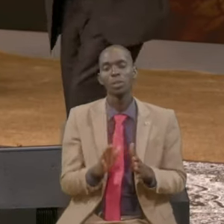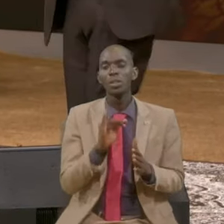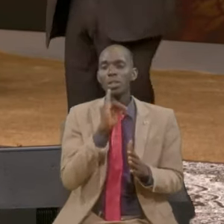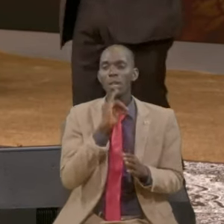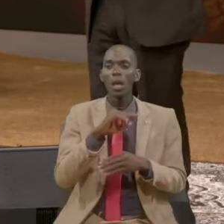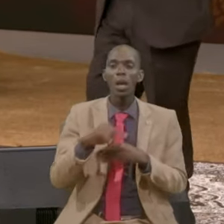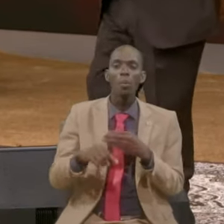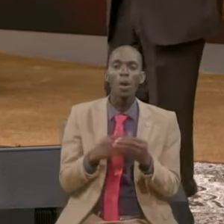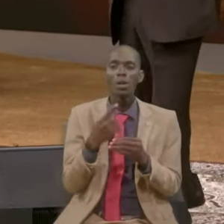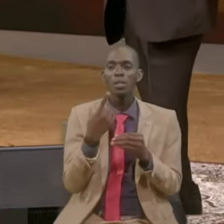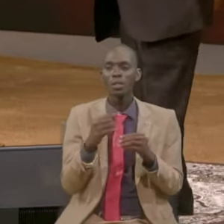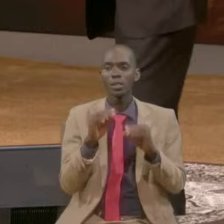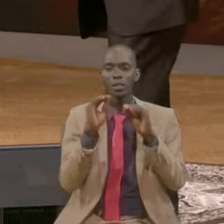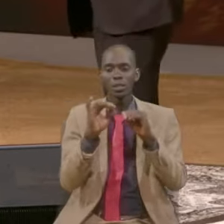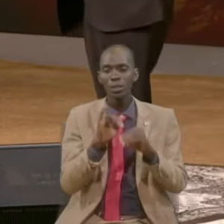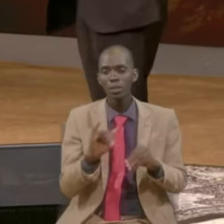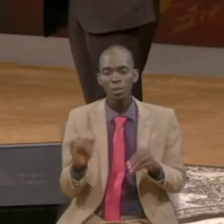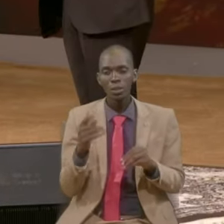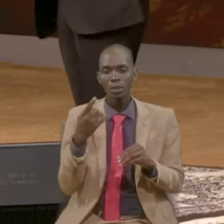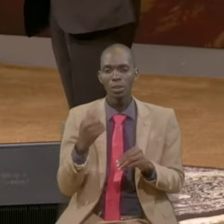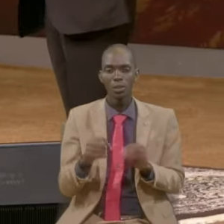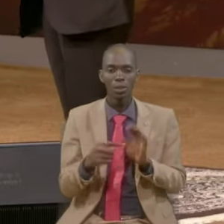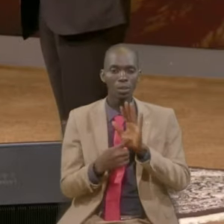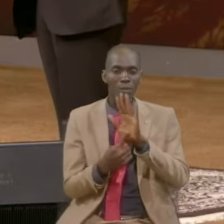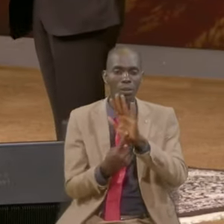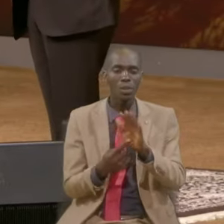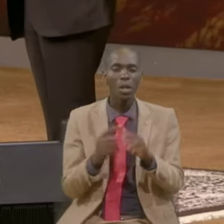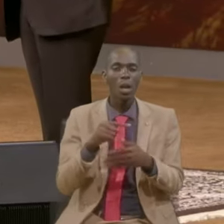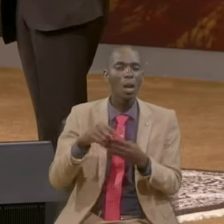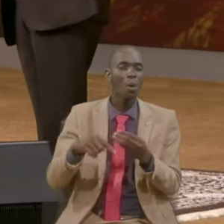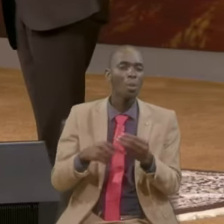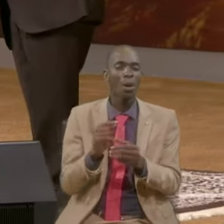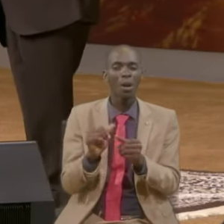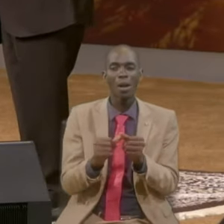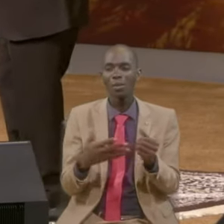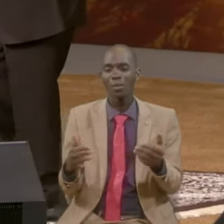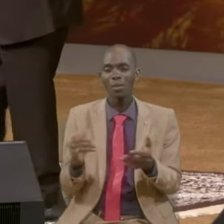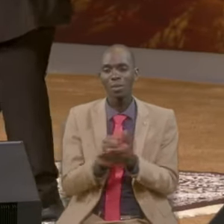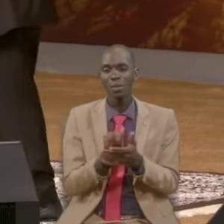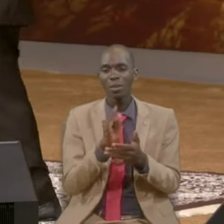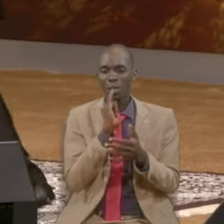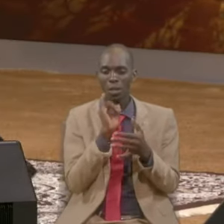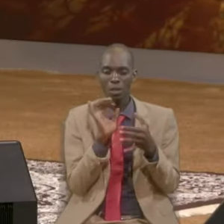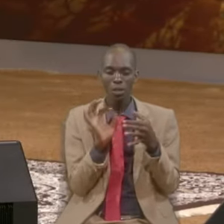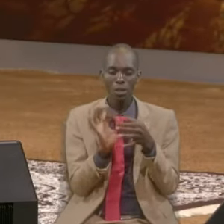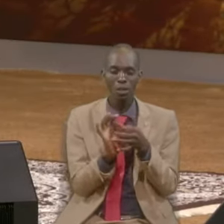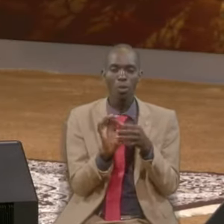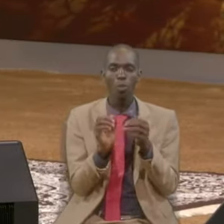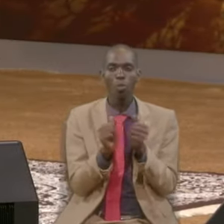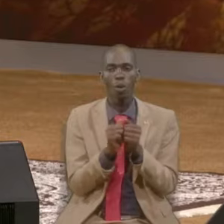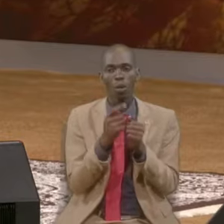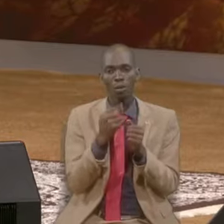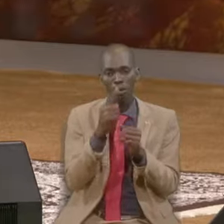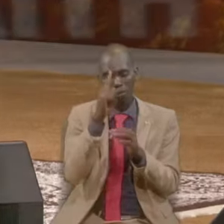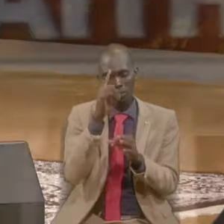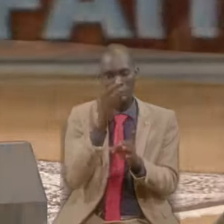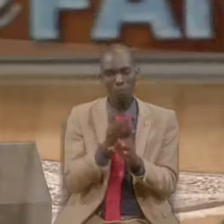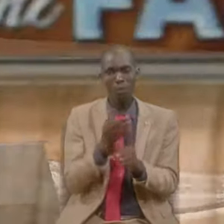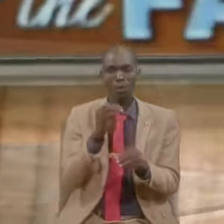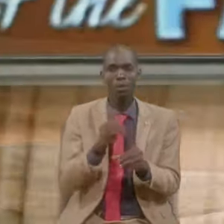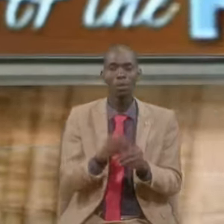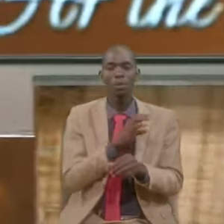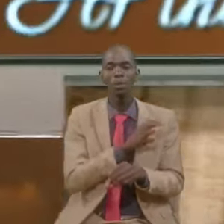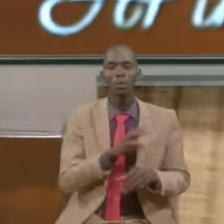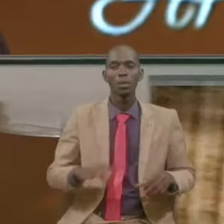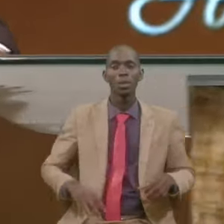doctrines, about the revelations, about everything connected with the faith in Christ. And